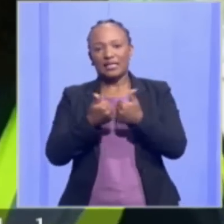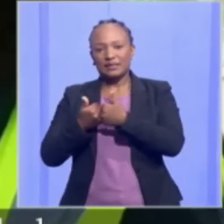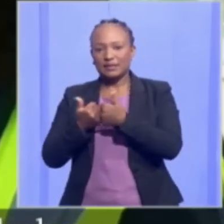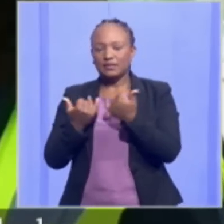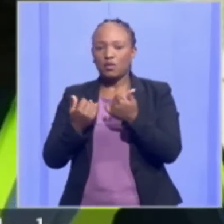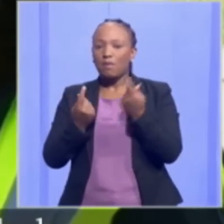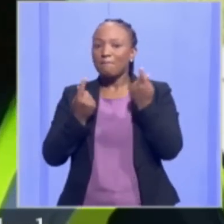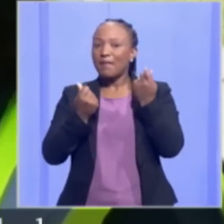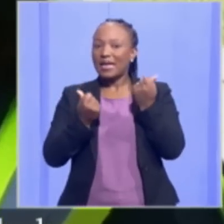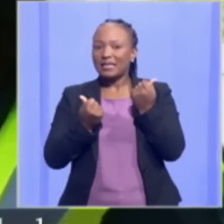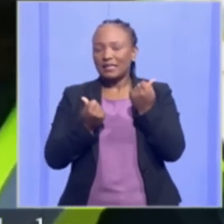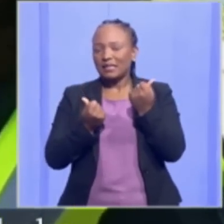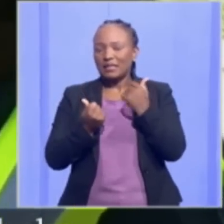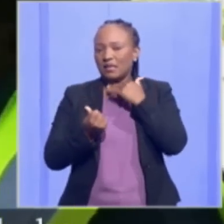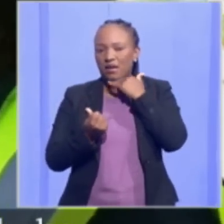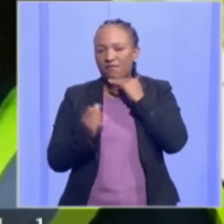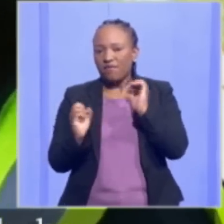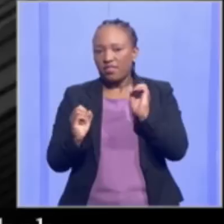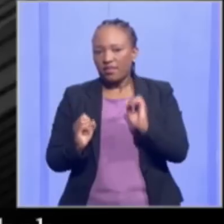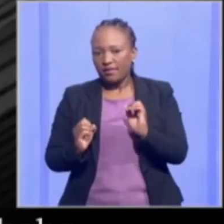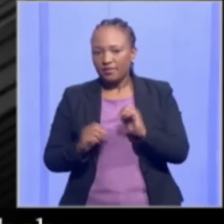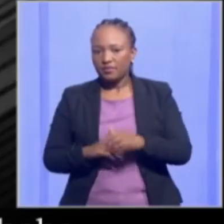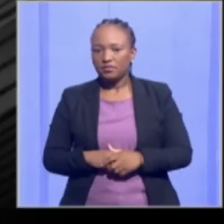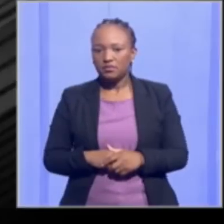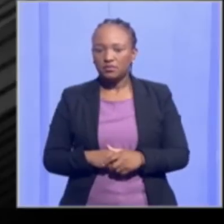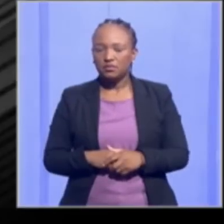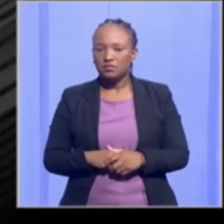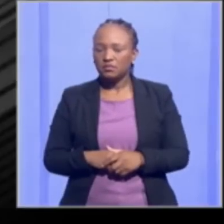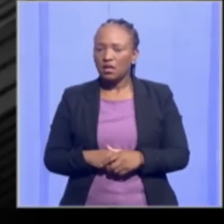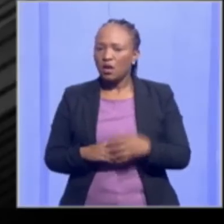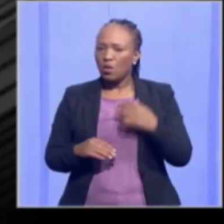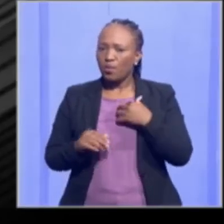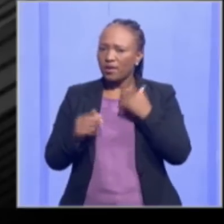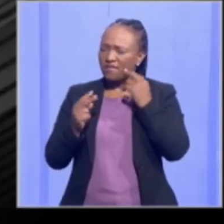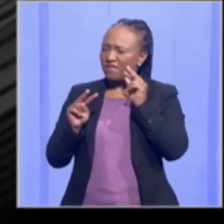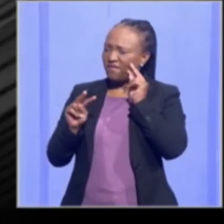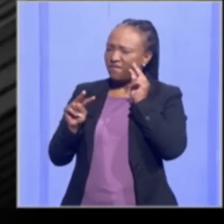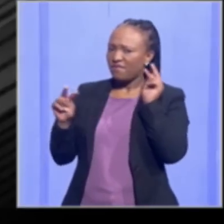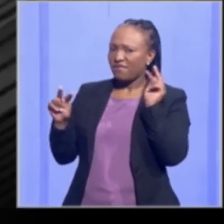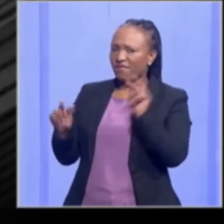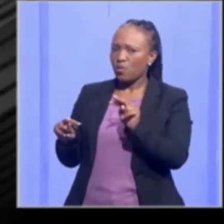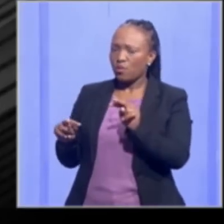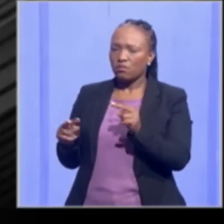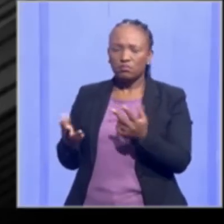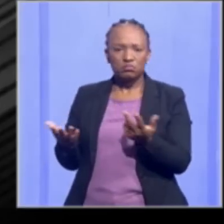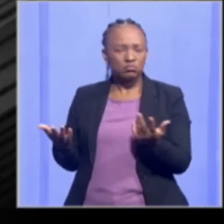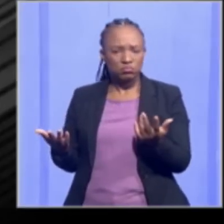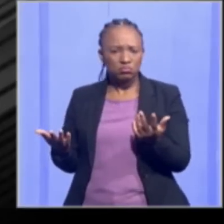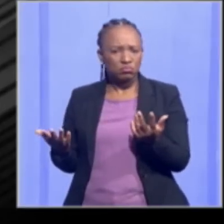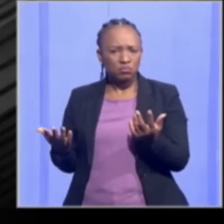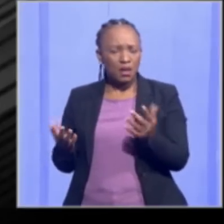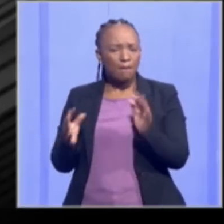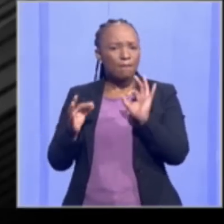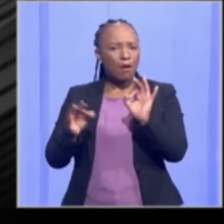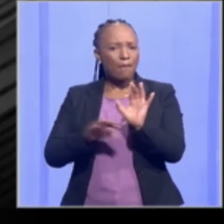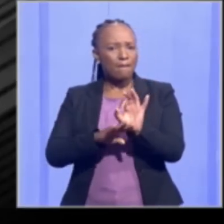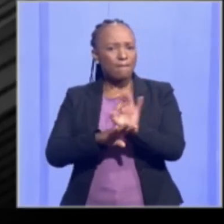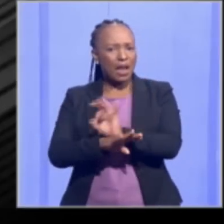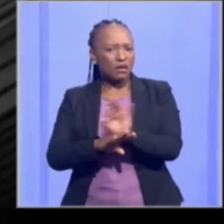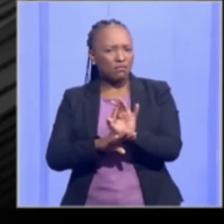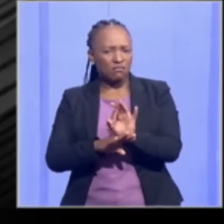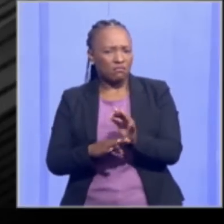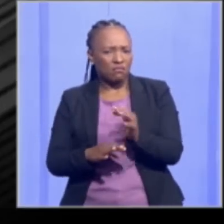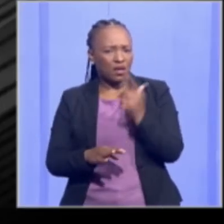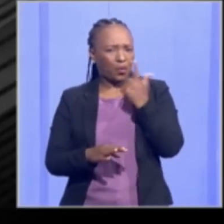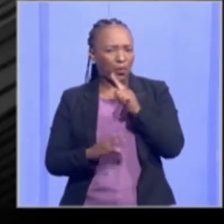tsa ditjhelete. We view this as a lack of timing and lack of proper planning.